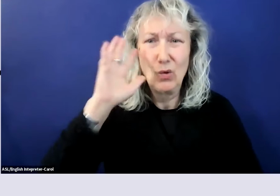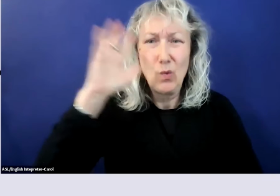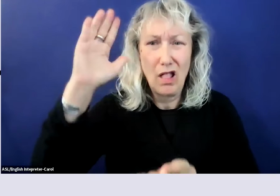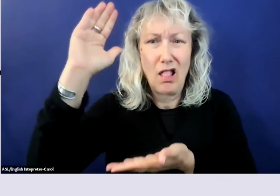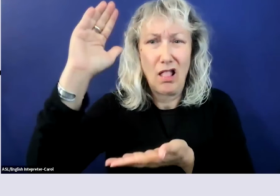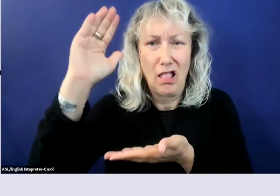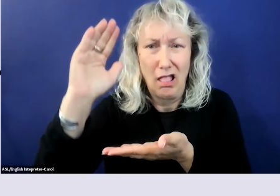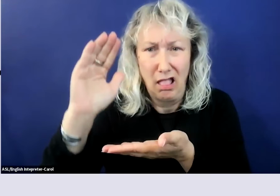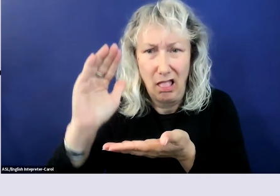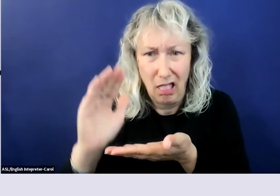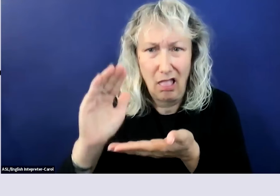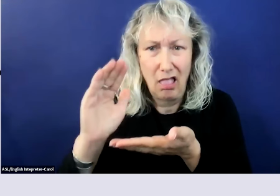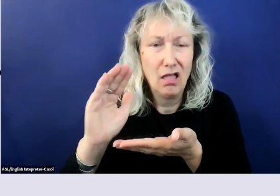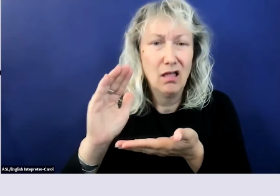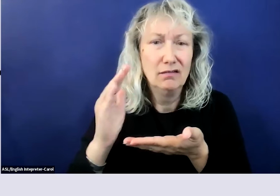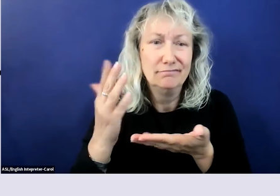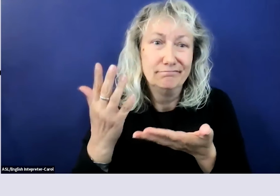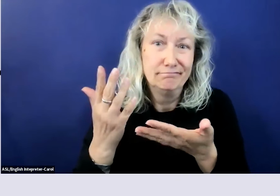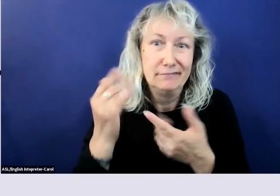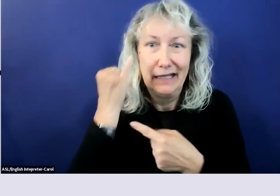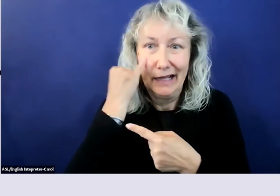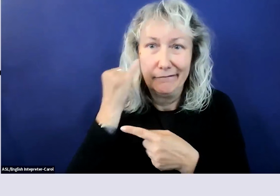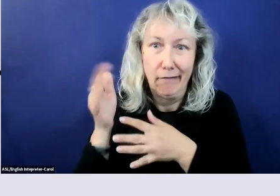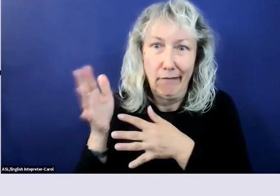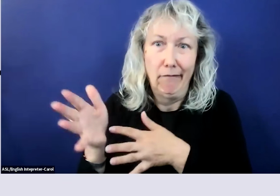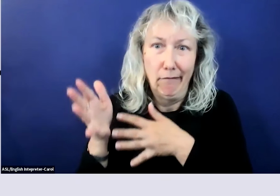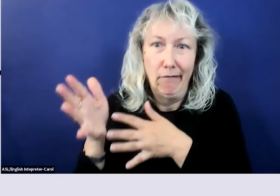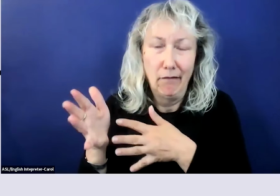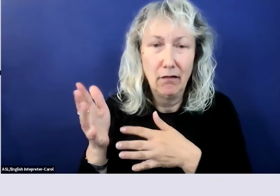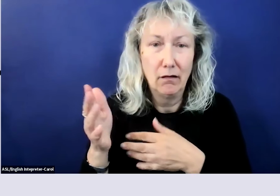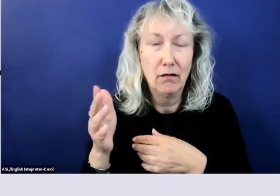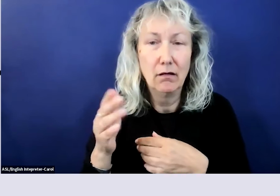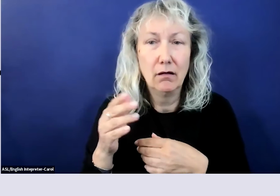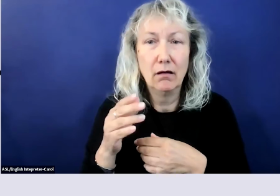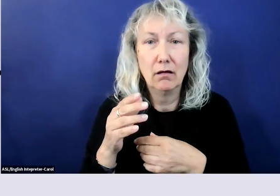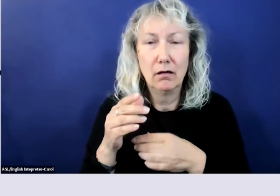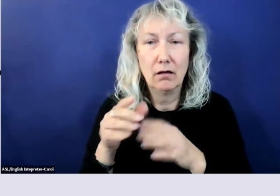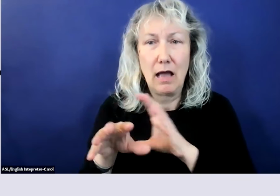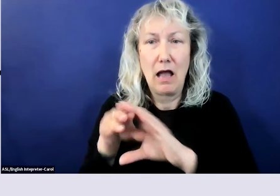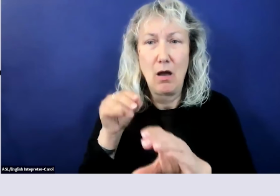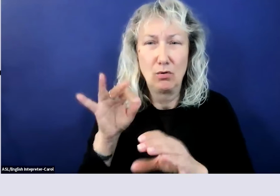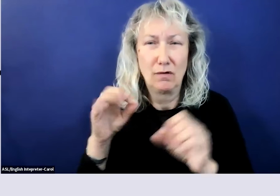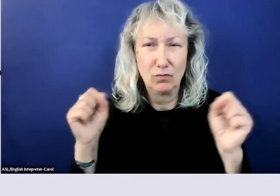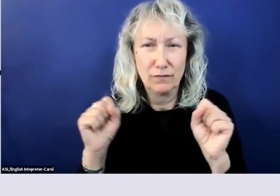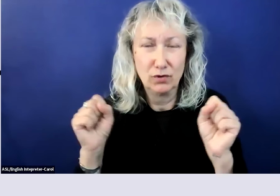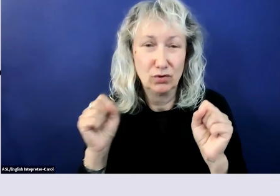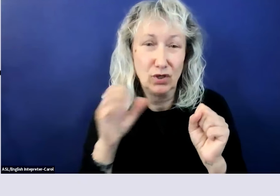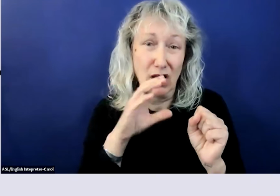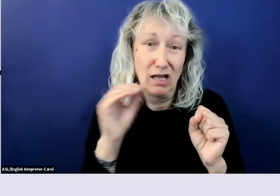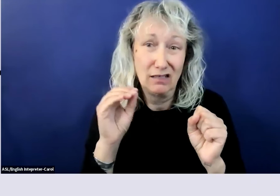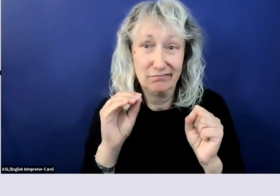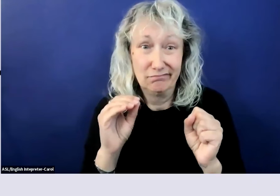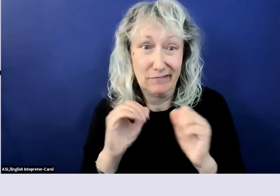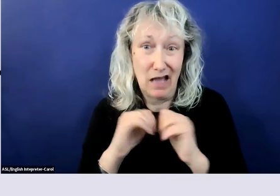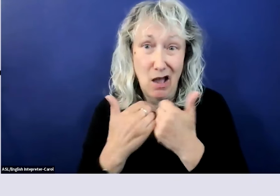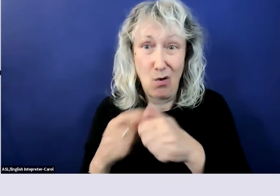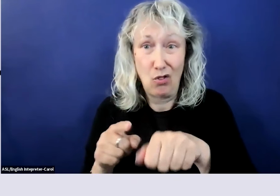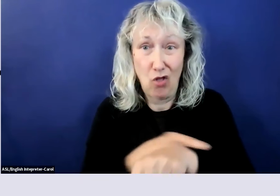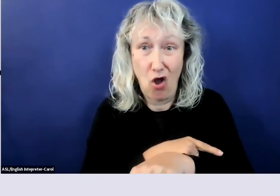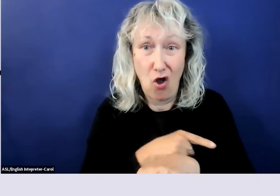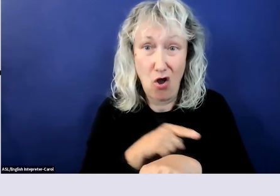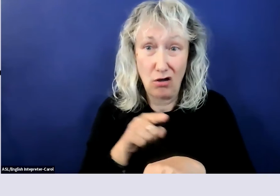recommended use beyond taking it out of the refrigerator and how long it's expected to still be